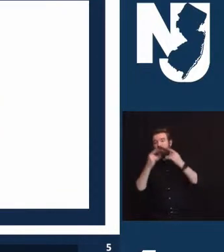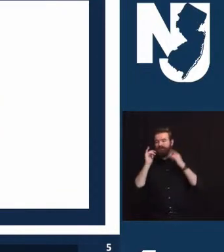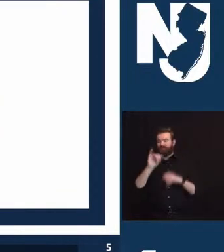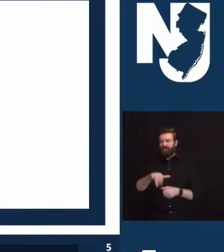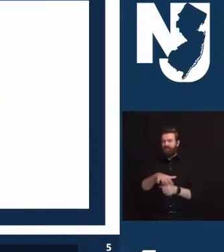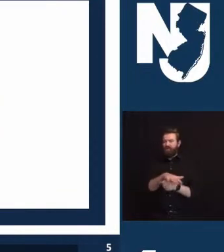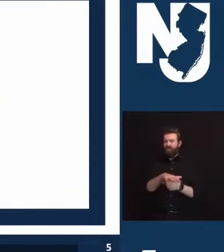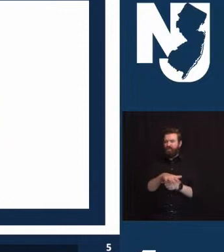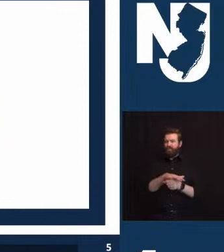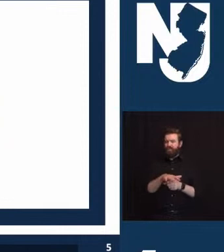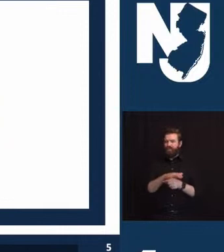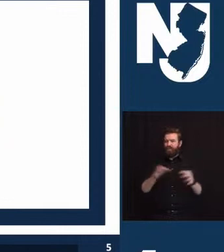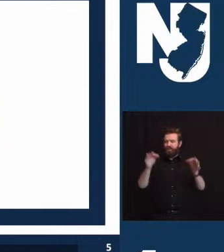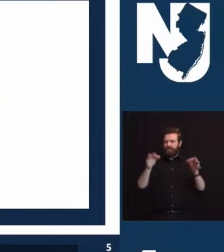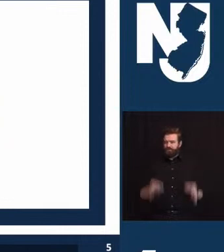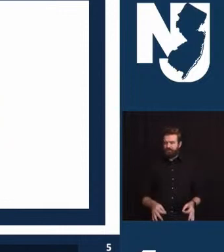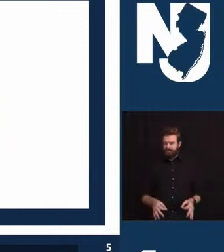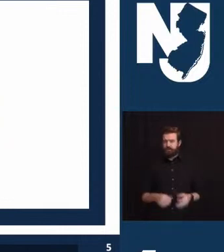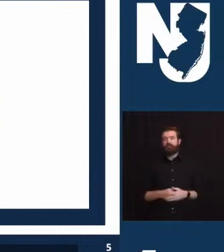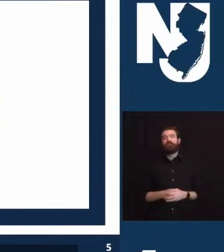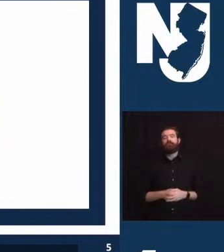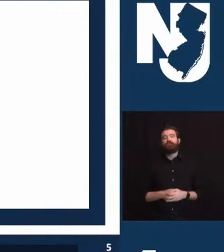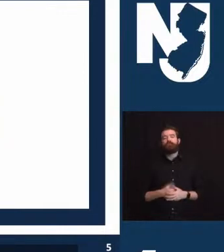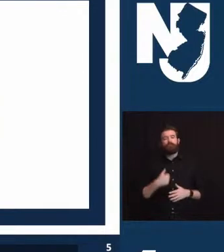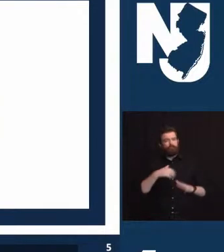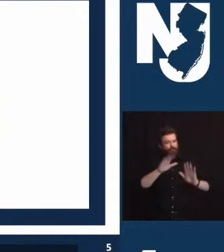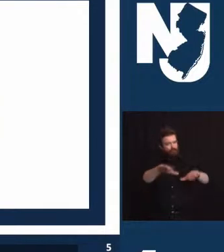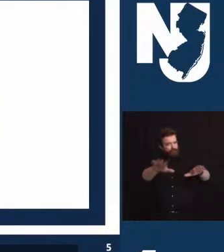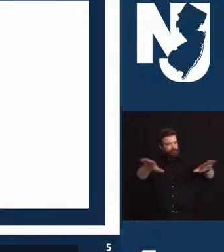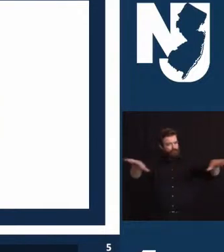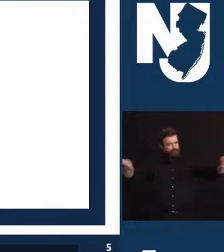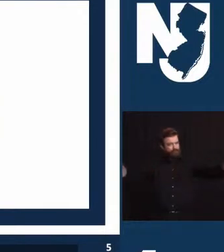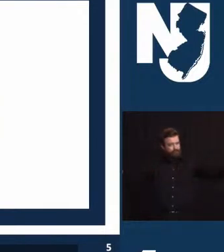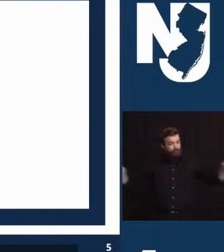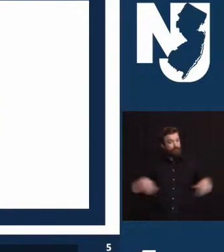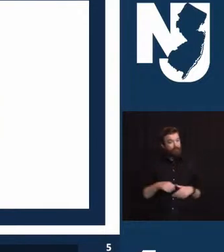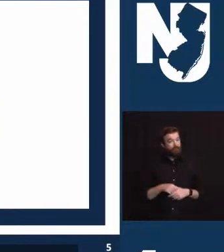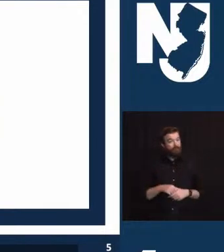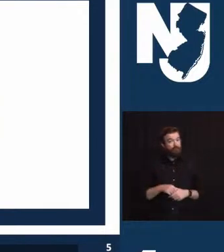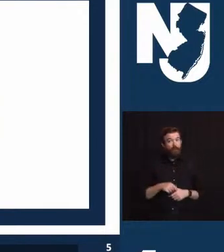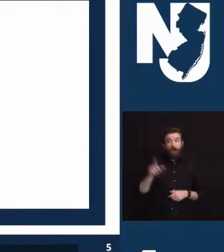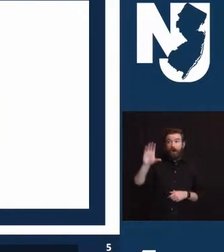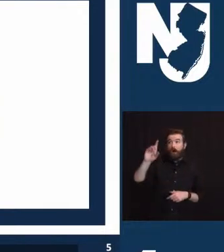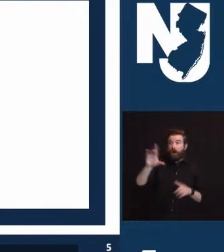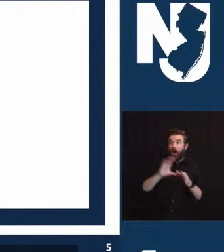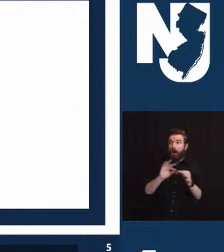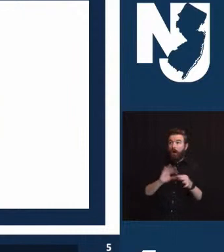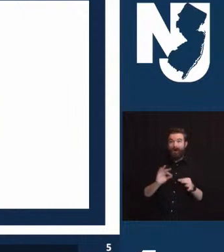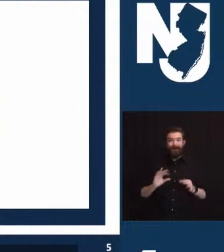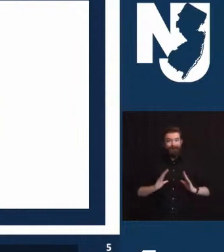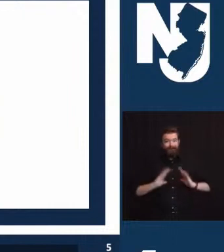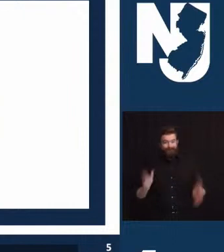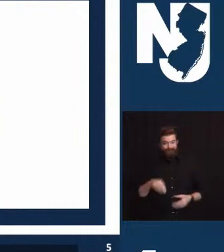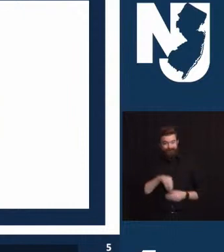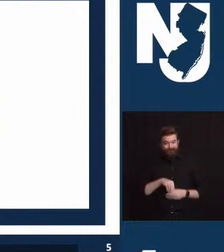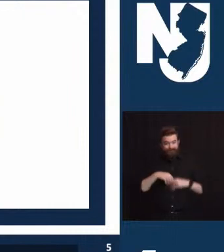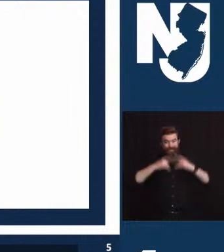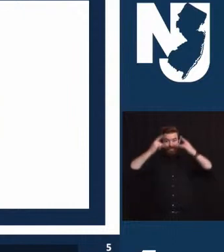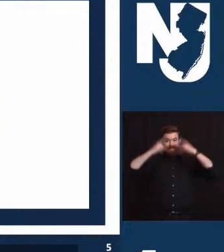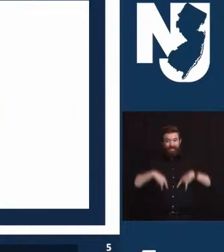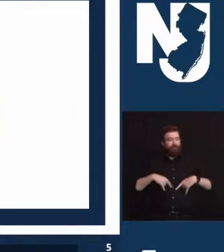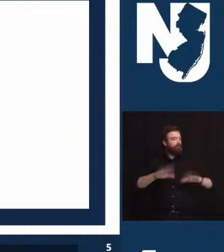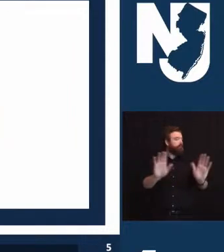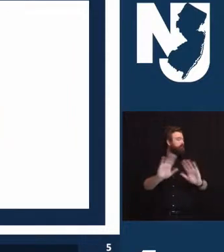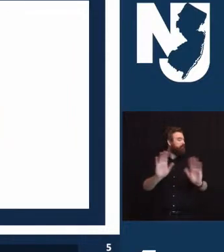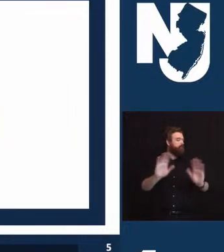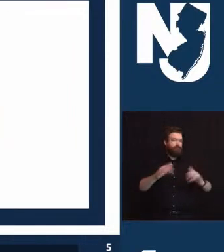removal of mask mandates, especially indoors, could reignite the virus. And again, as a reminder, New Jersey has never had a